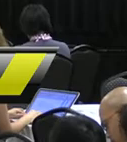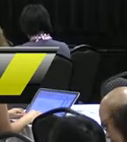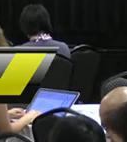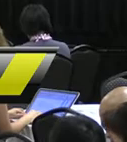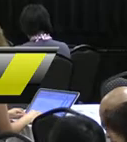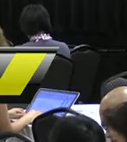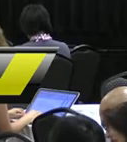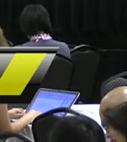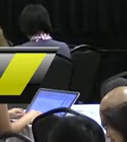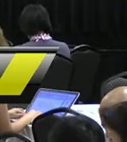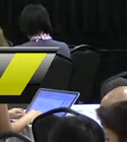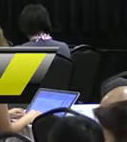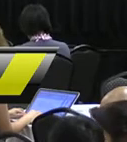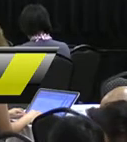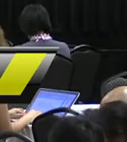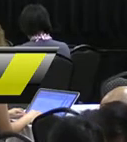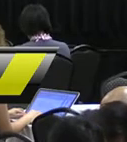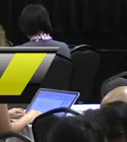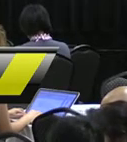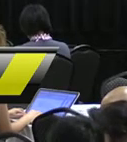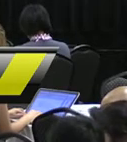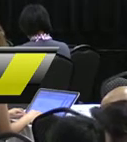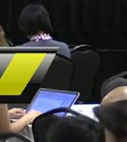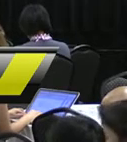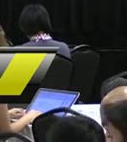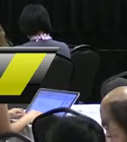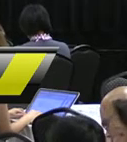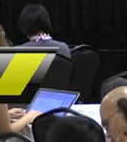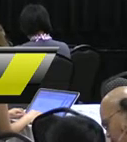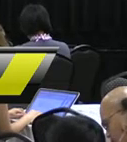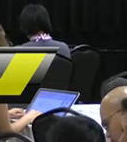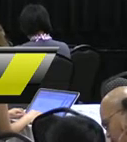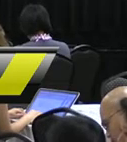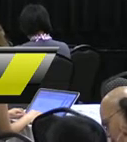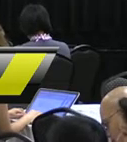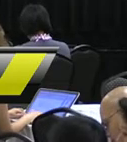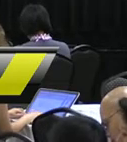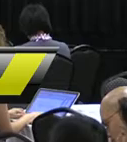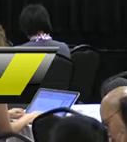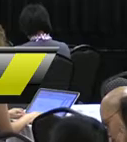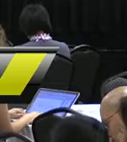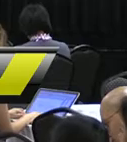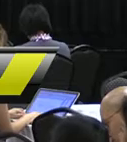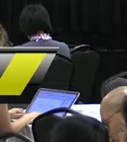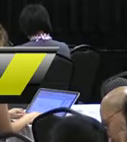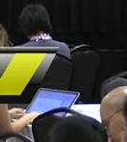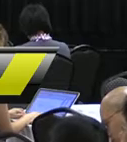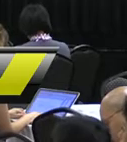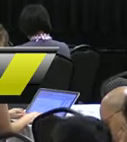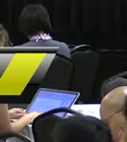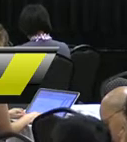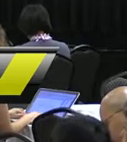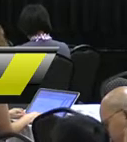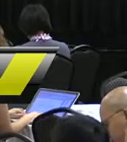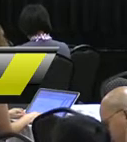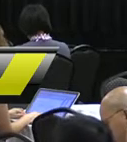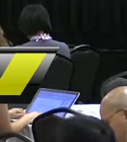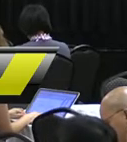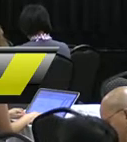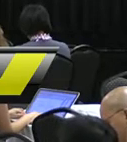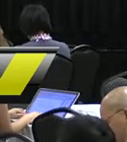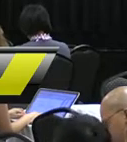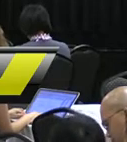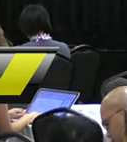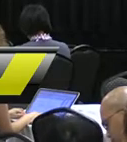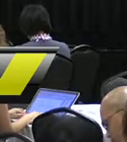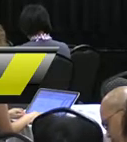actually explaining what is the difference between bilingual employee and contracted interpreter or translator. You don't have to read it now, you can